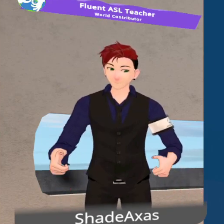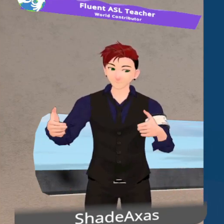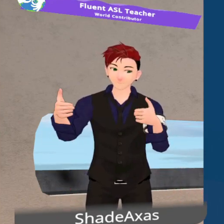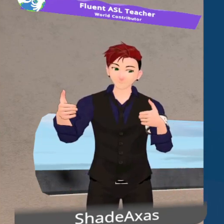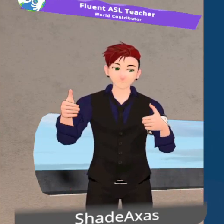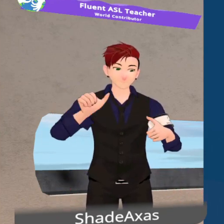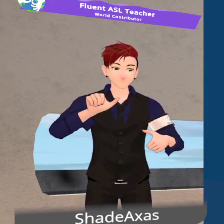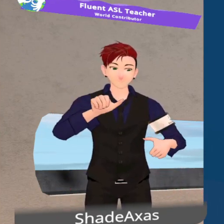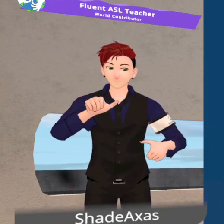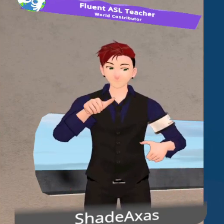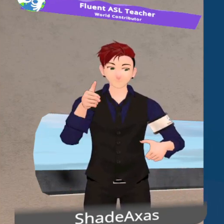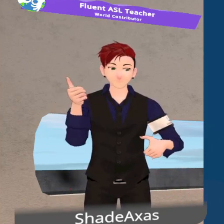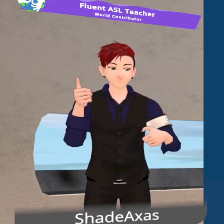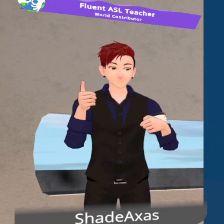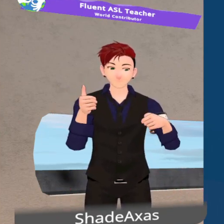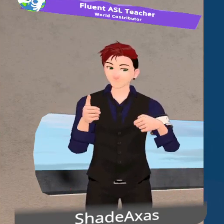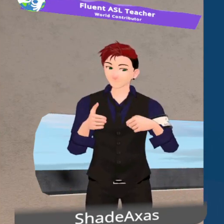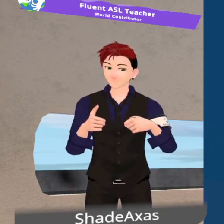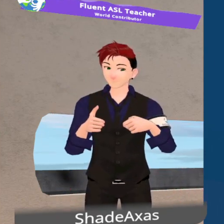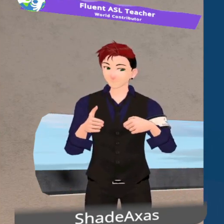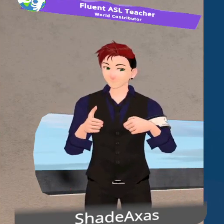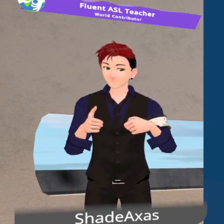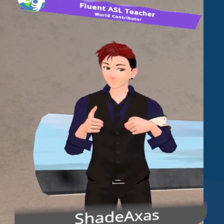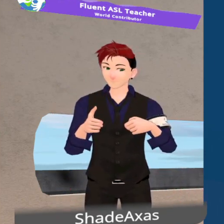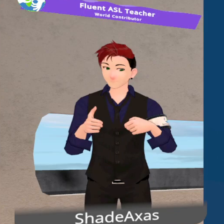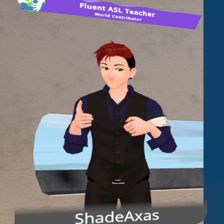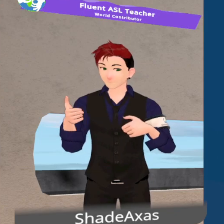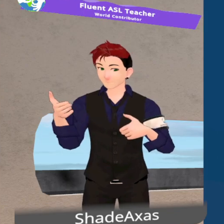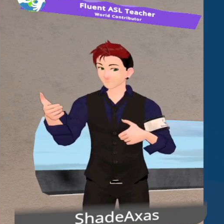Yeah. I just thought that.